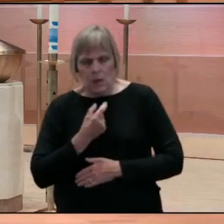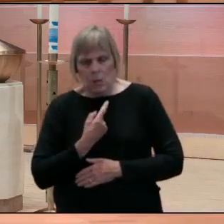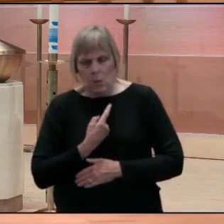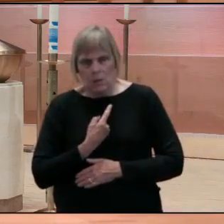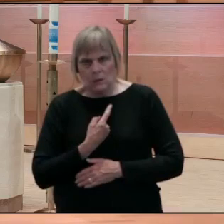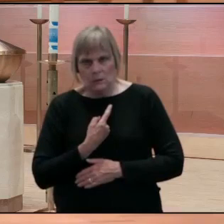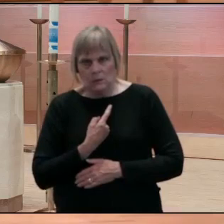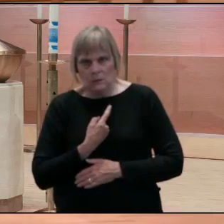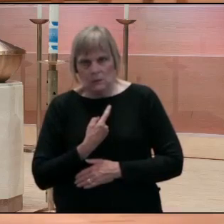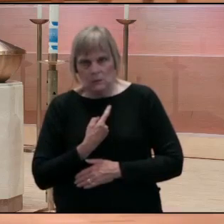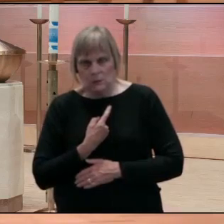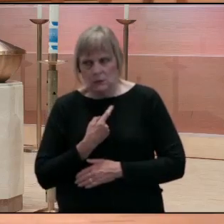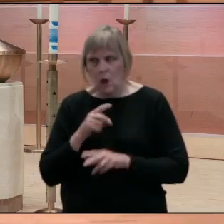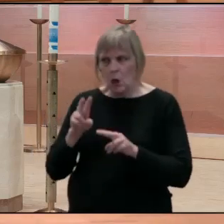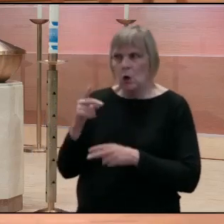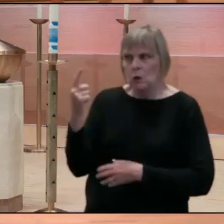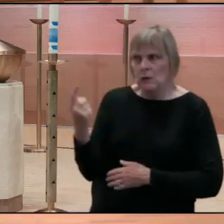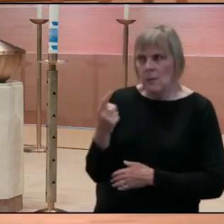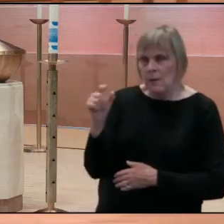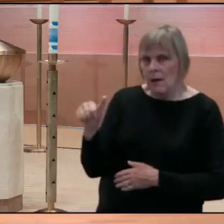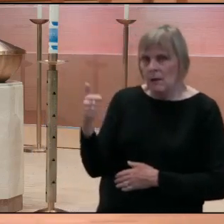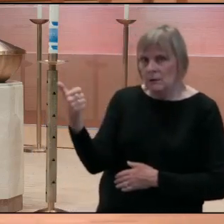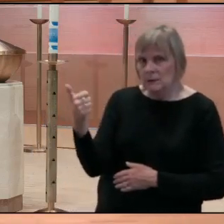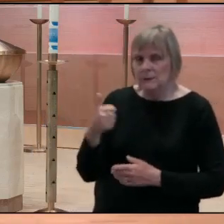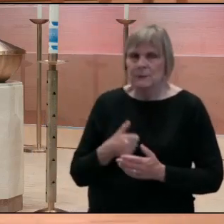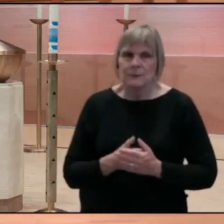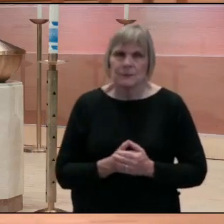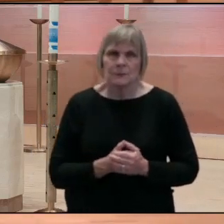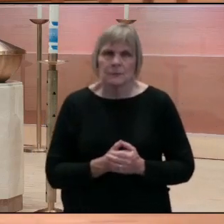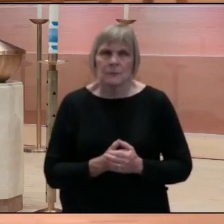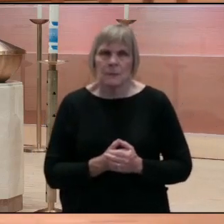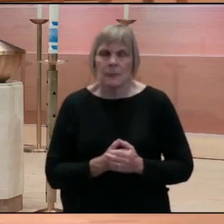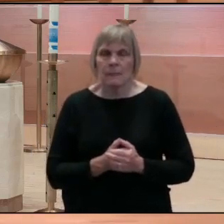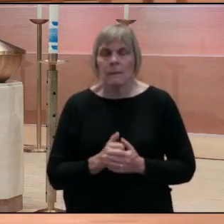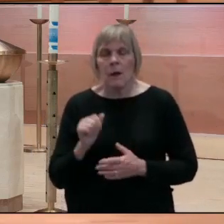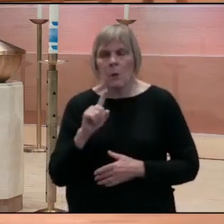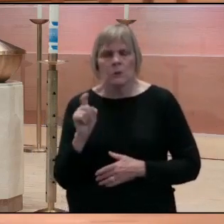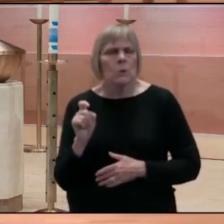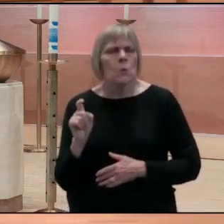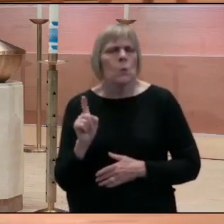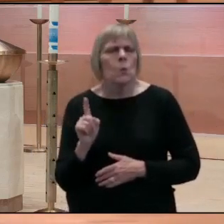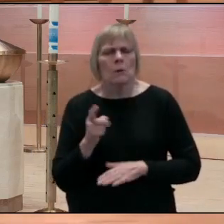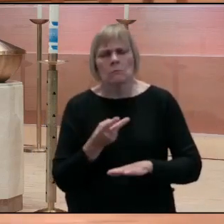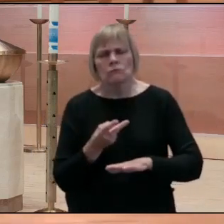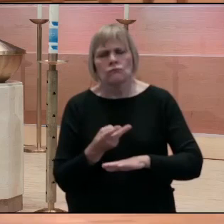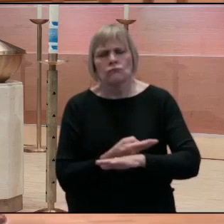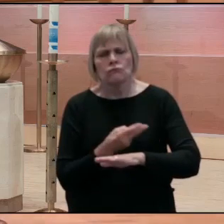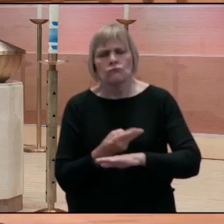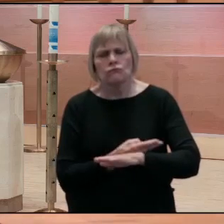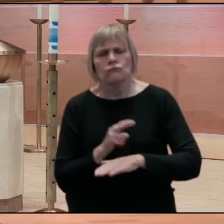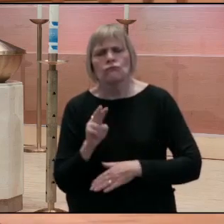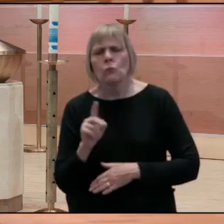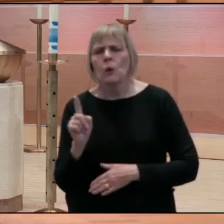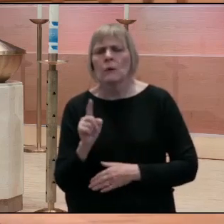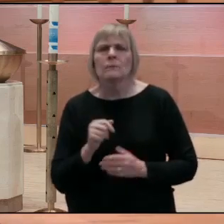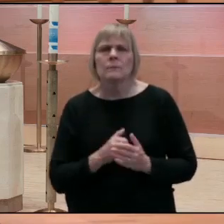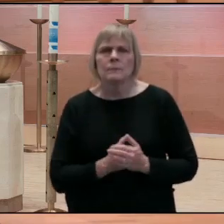We always have to look to something else. And so the question is, where are the sheep going to look